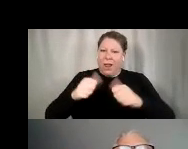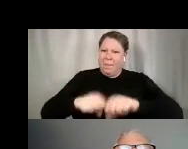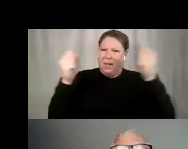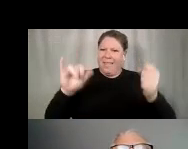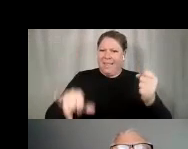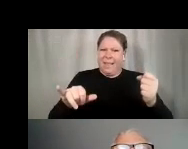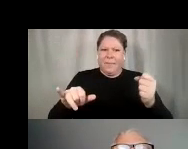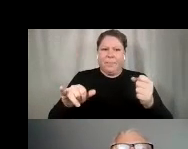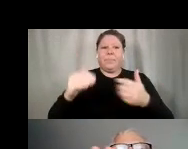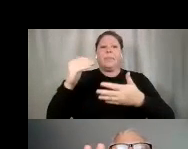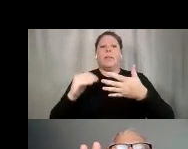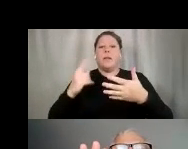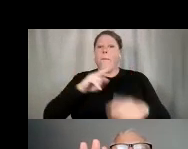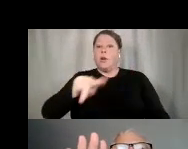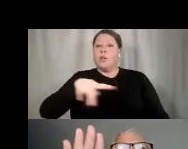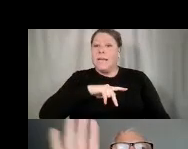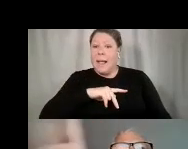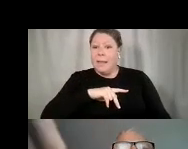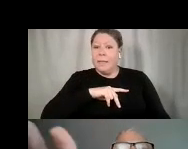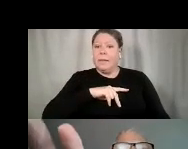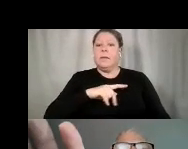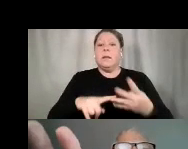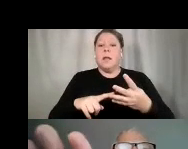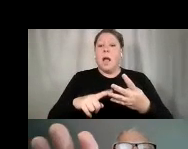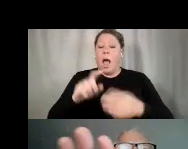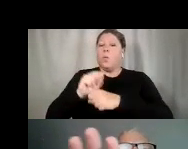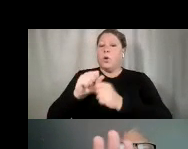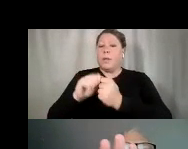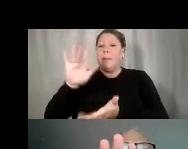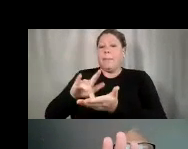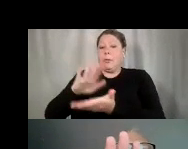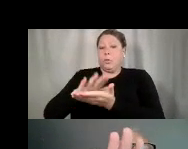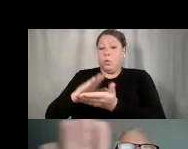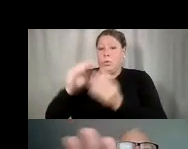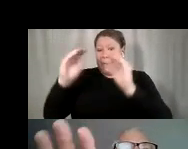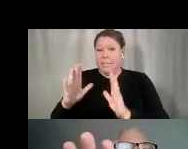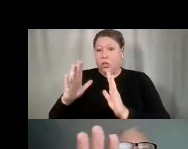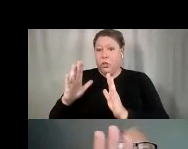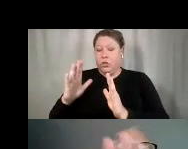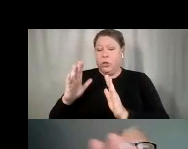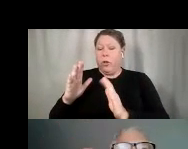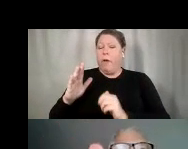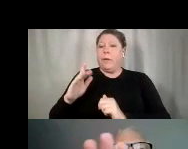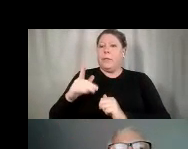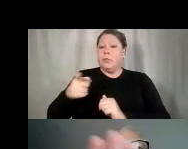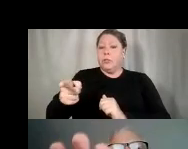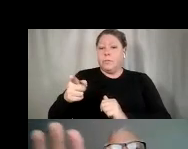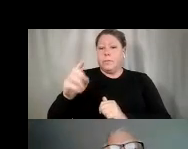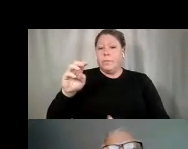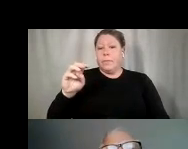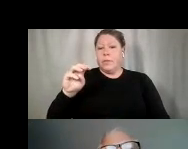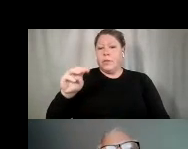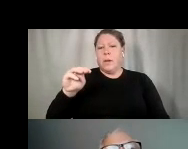with I was working with a middle school teacher she had brought up the MBTI, the